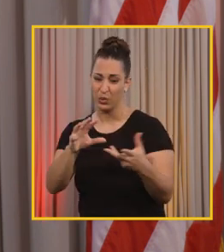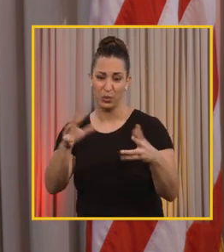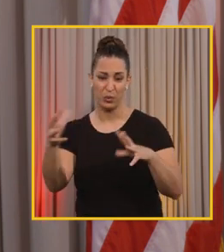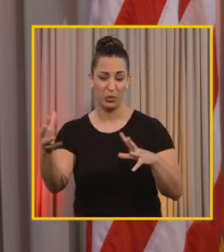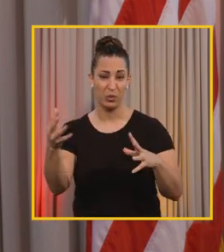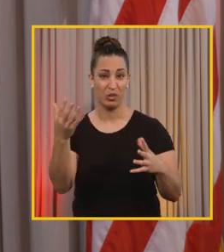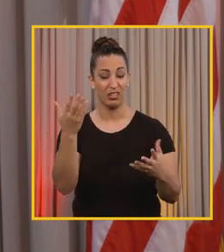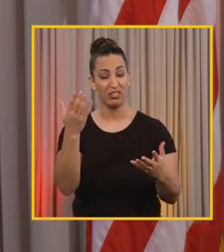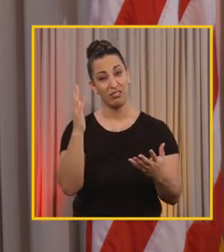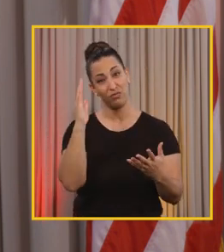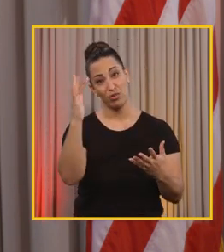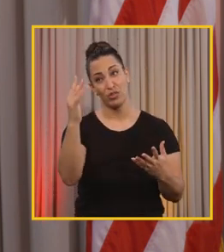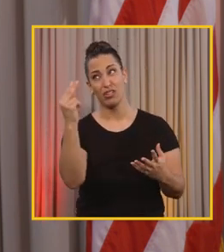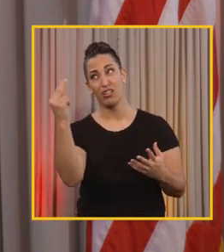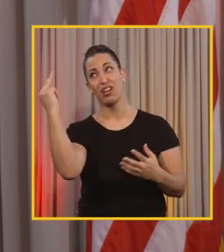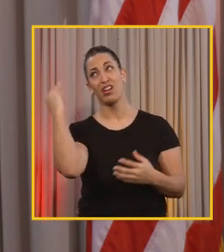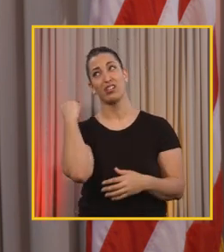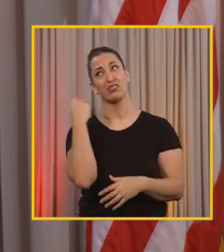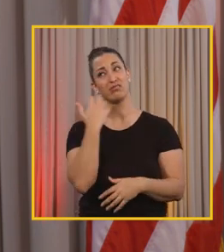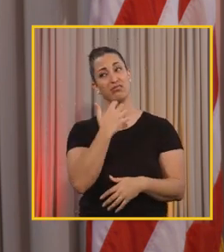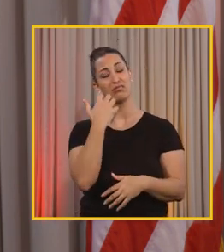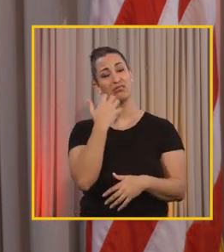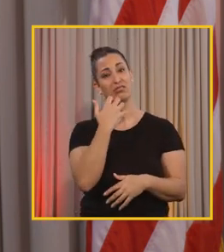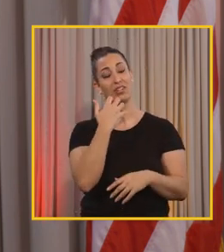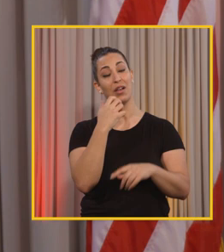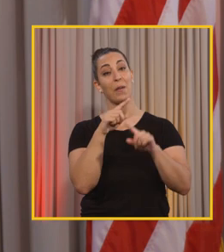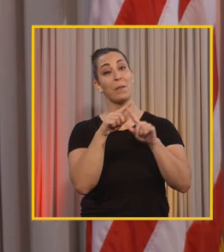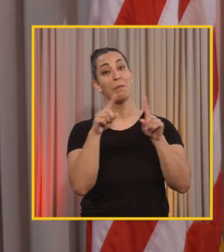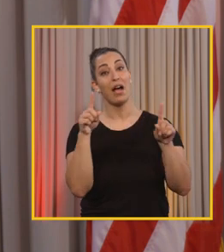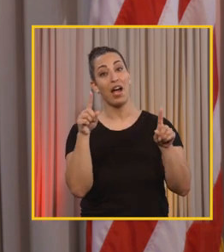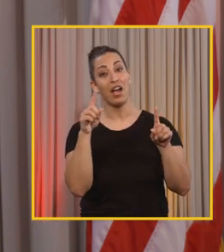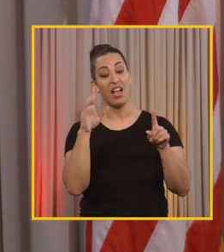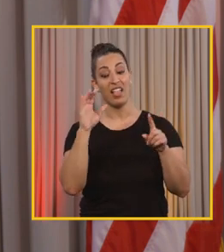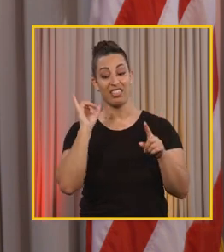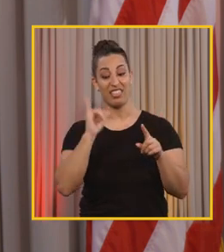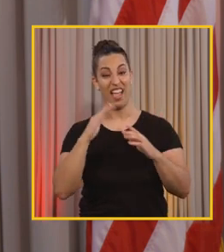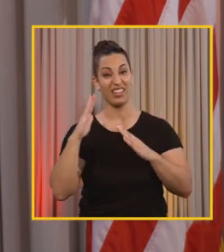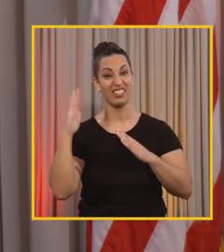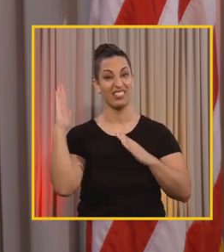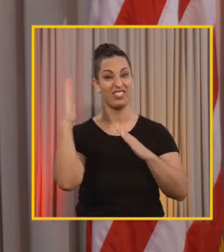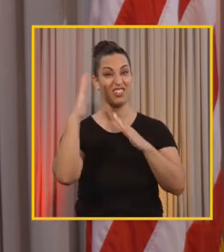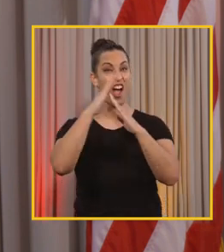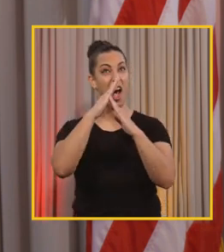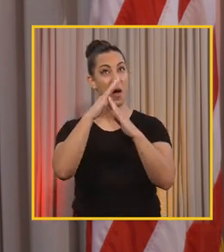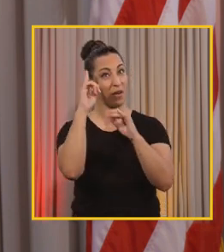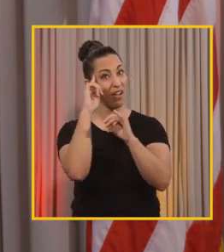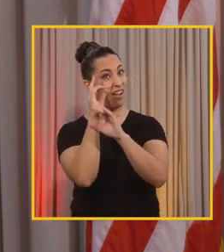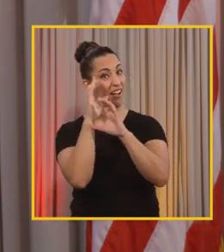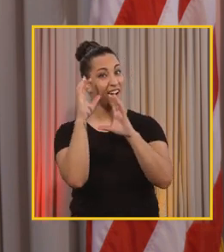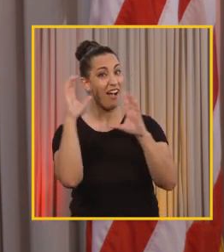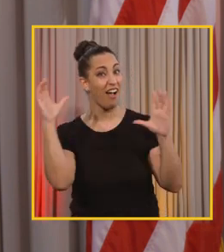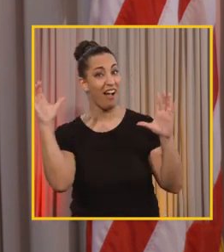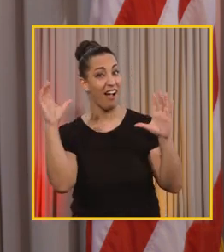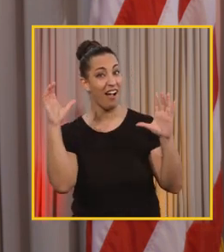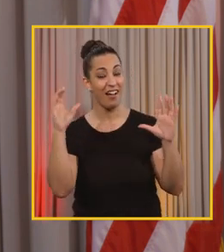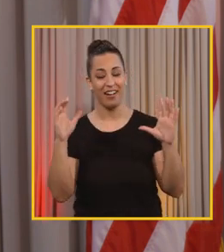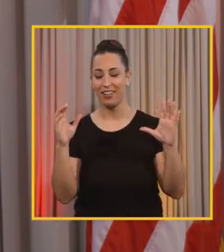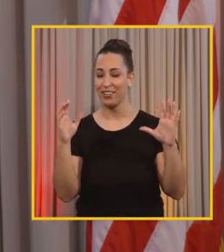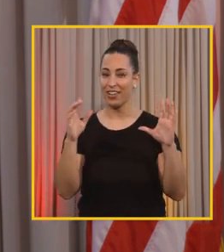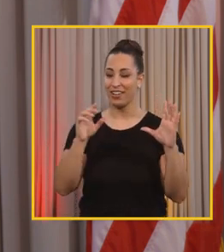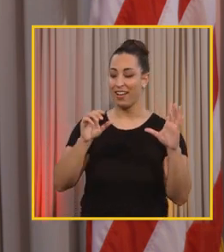out in your memories in years to come, that is not what will most distinguish